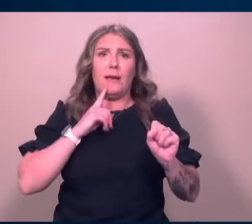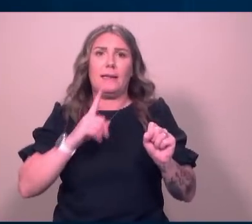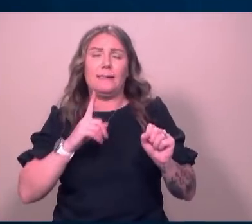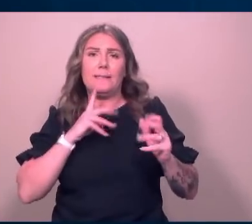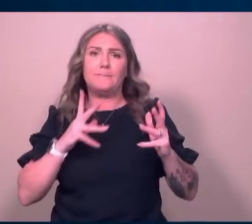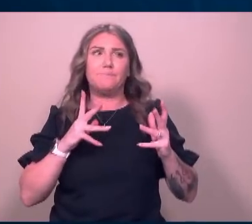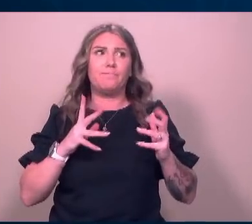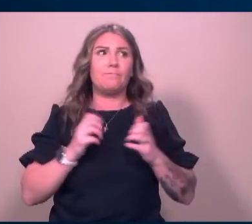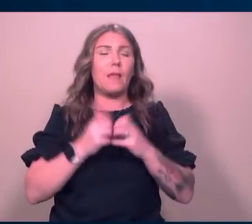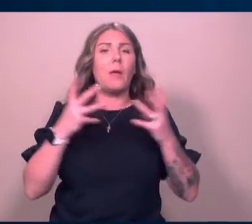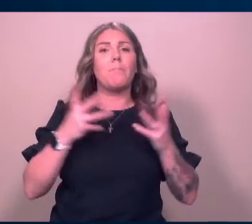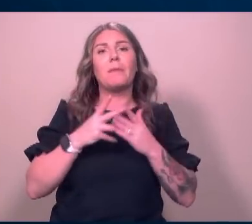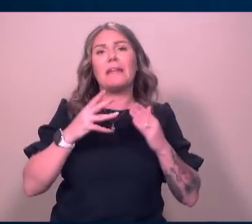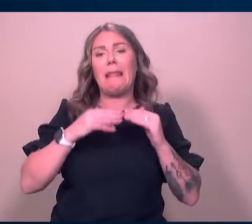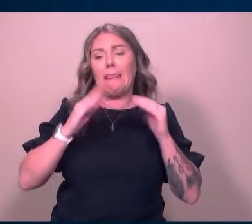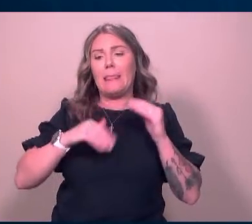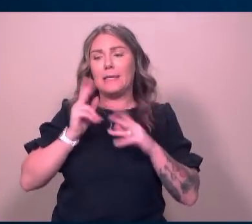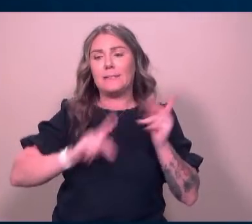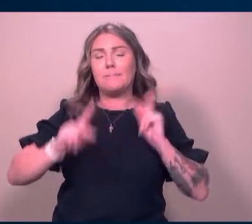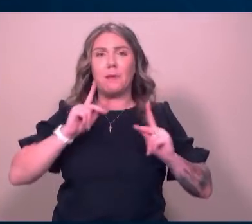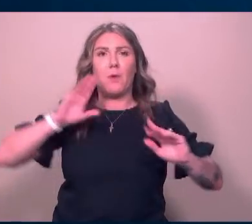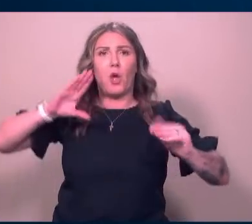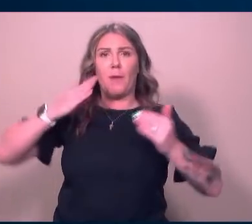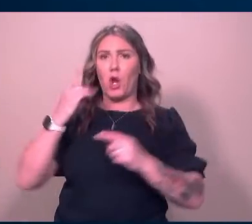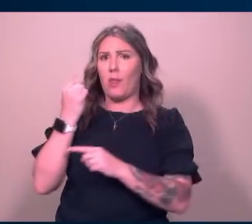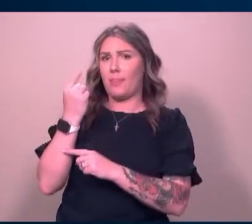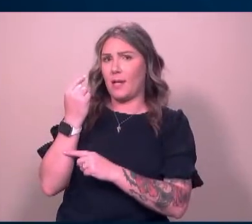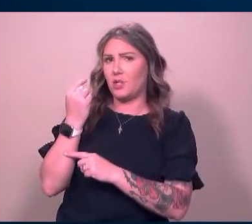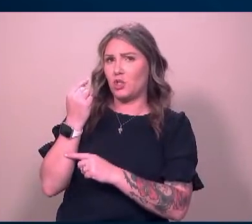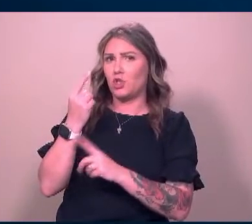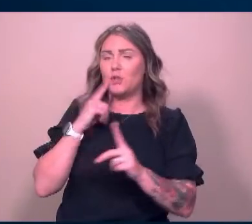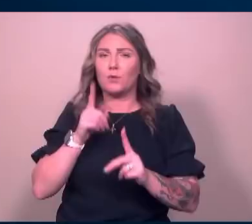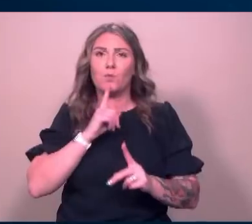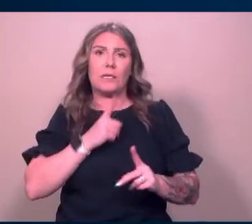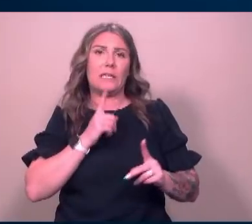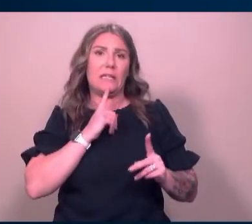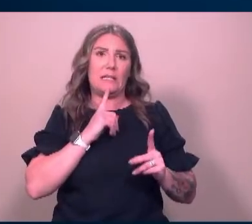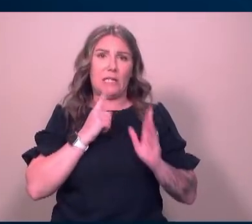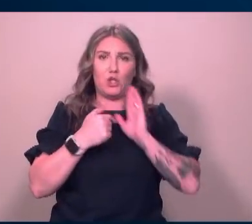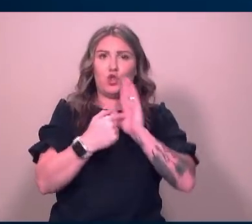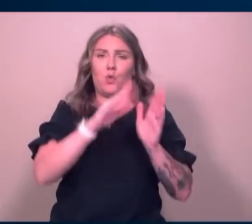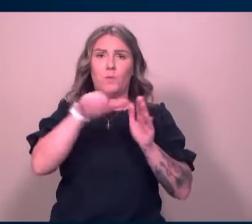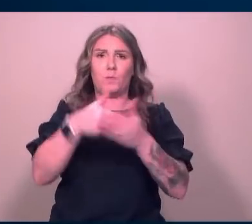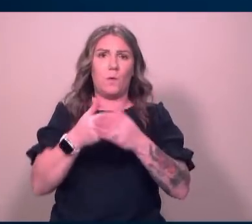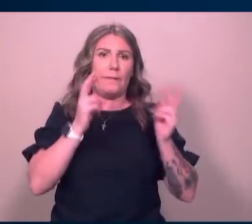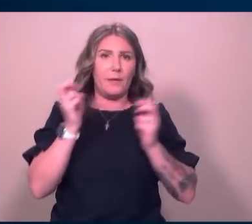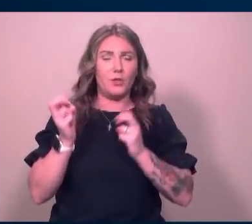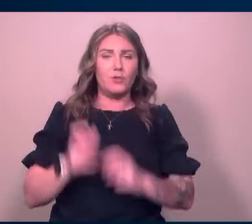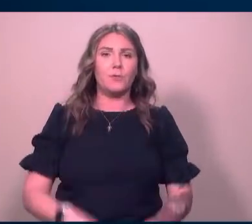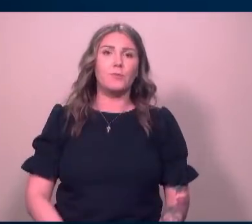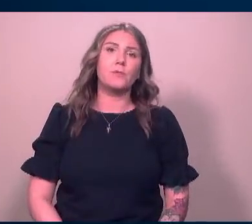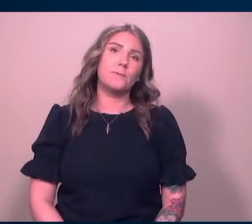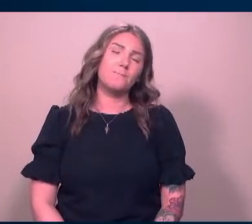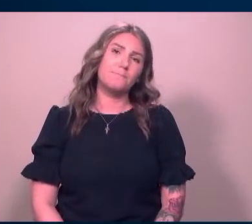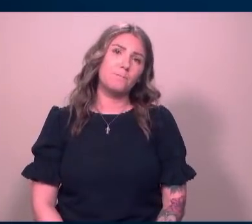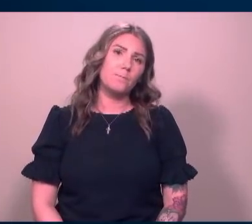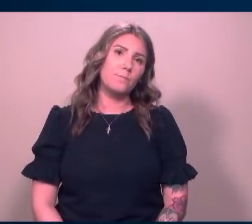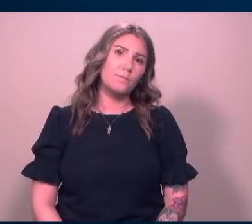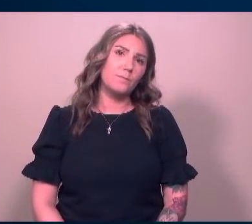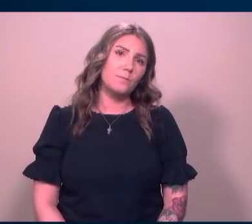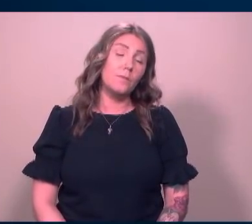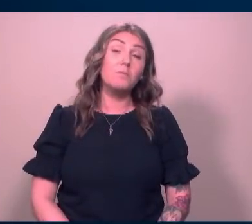less people are you working with now compared to where you were last year? That's really kind of exasperating all these issues. Dr.